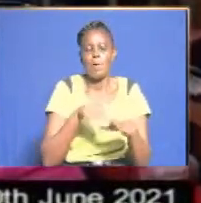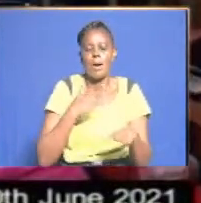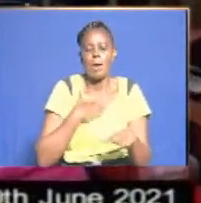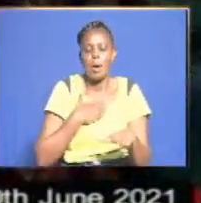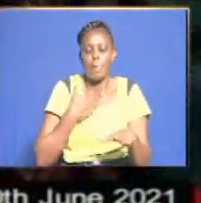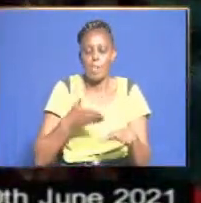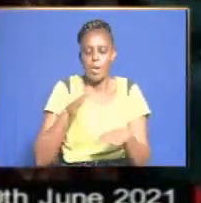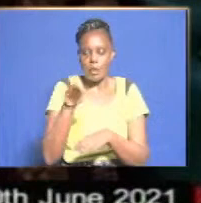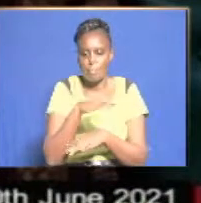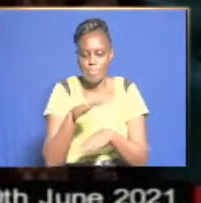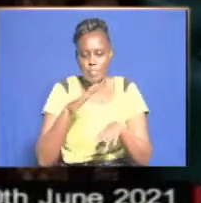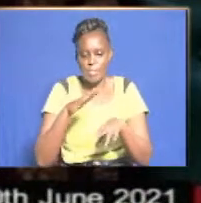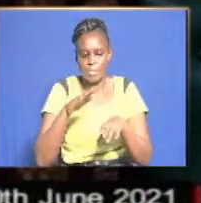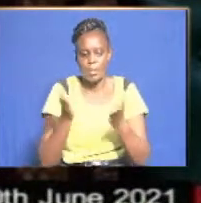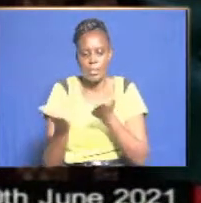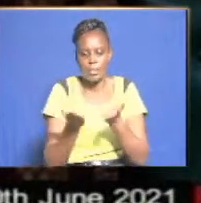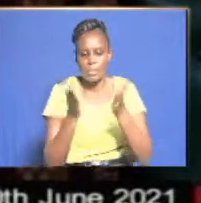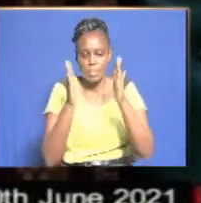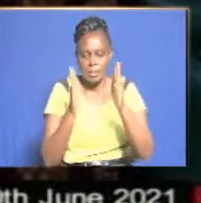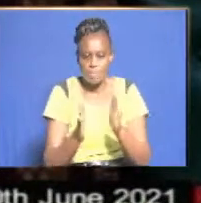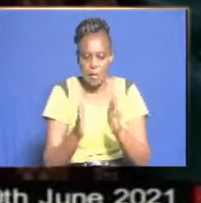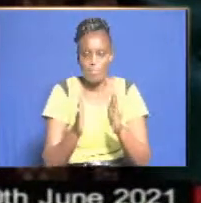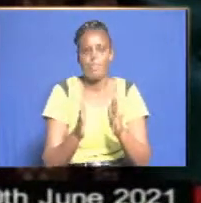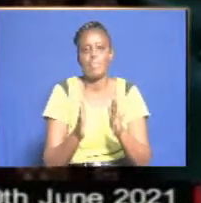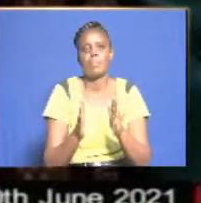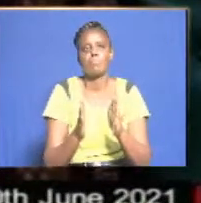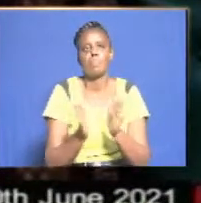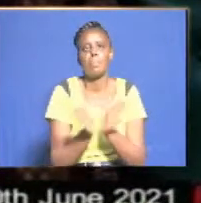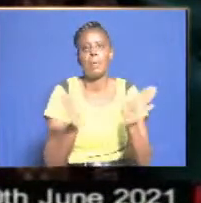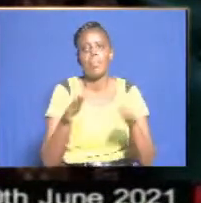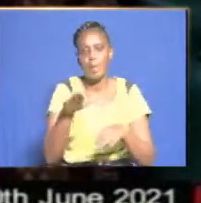who is also seated at the public servants' benches.